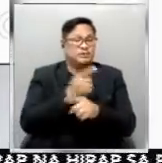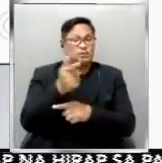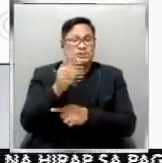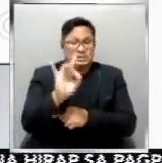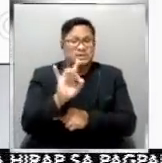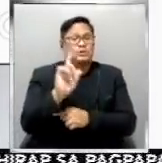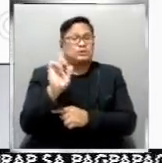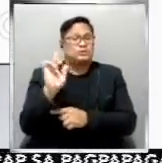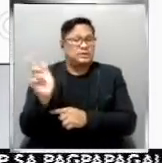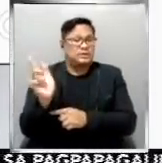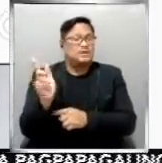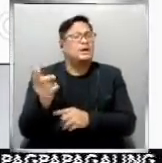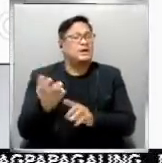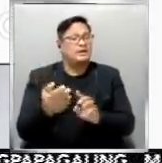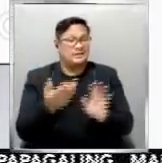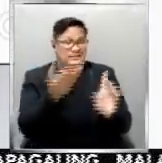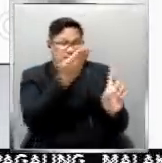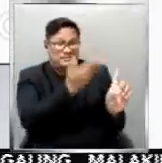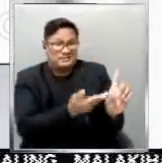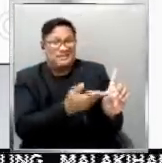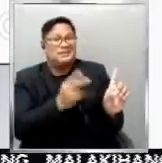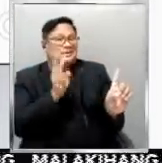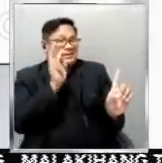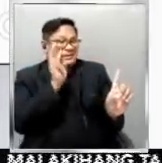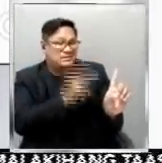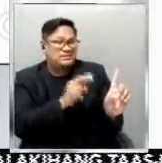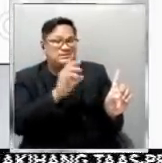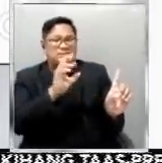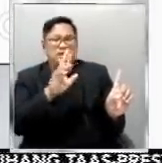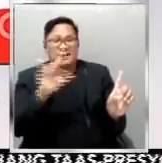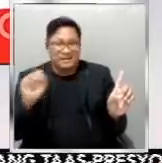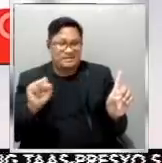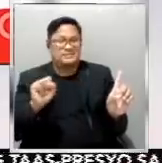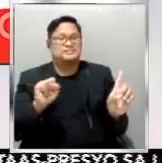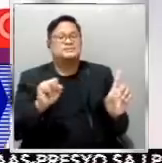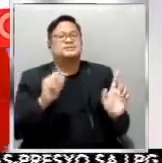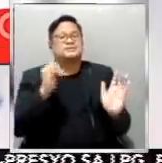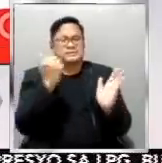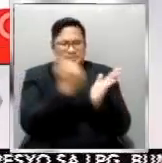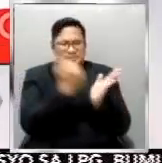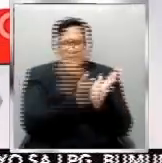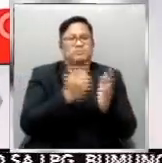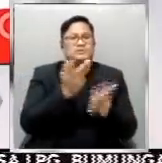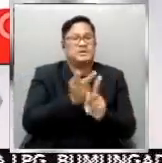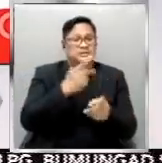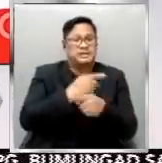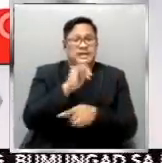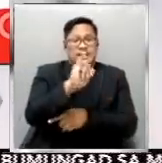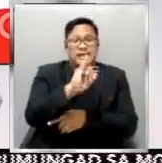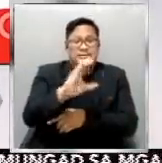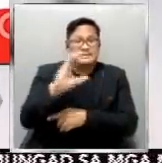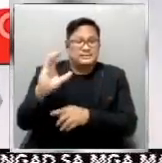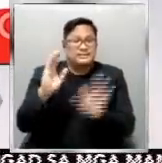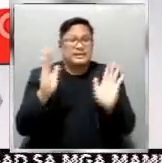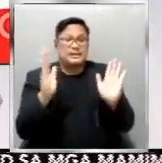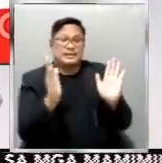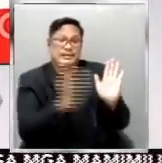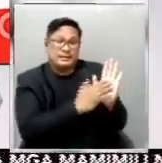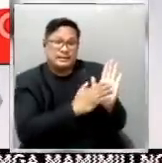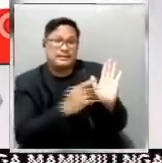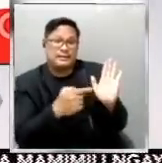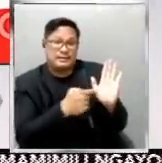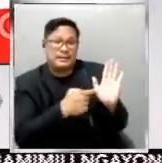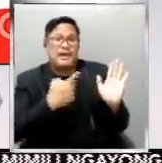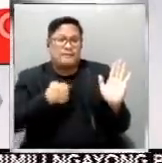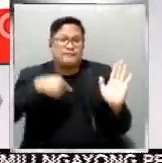December 28, 2020. So this one is also seen in the CRS certified products. ICC stickers have QR codes that